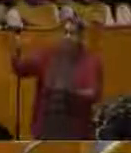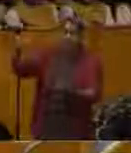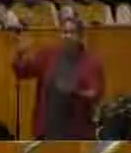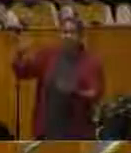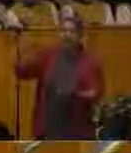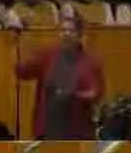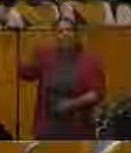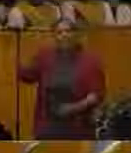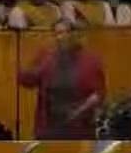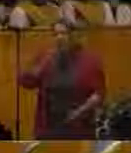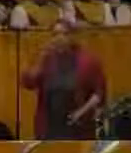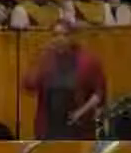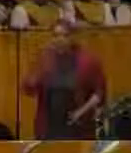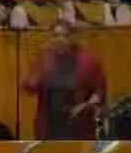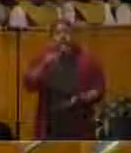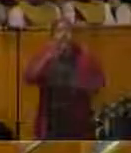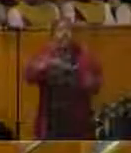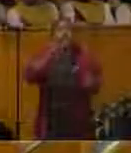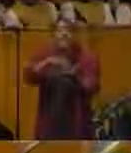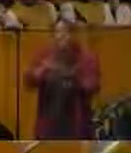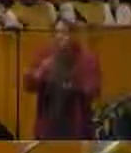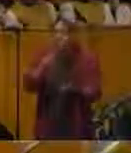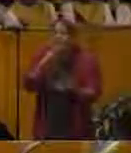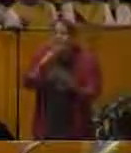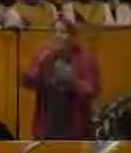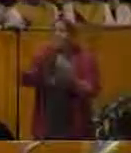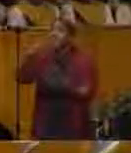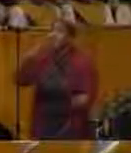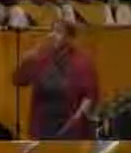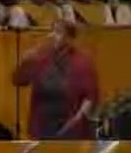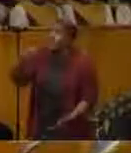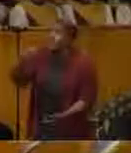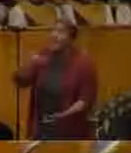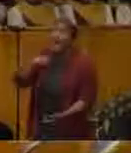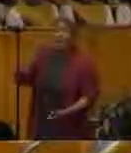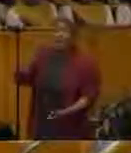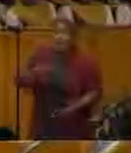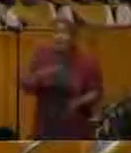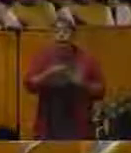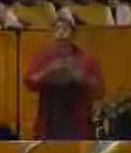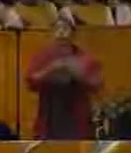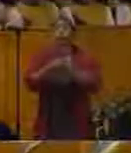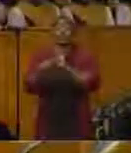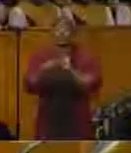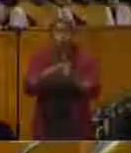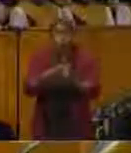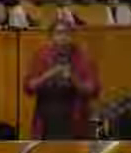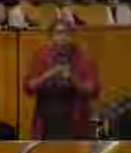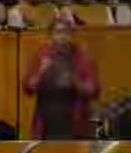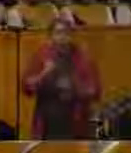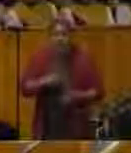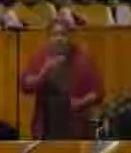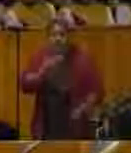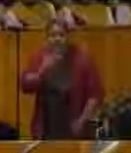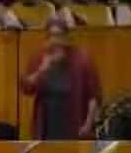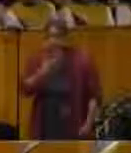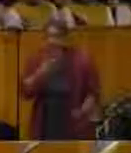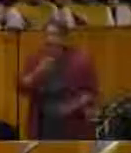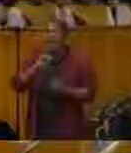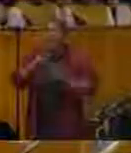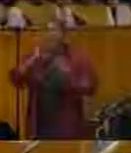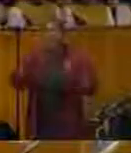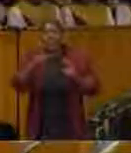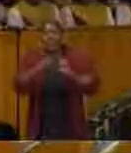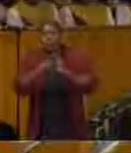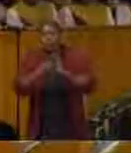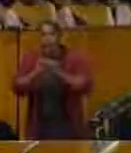I ought not just shout my thanksgiving. I ought to show my thanksgiving. And nothing